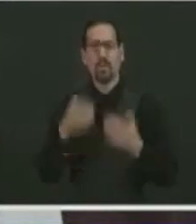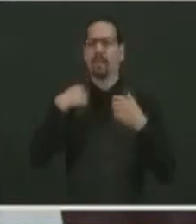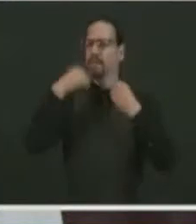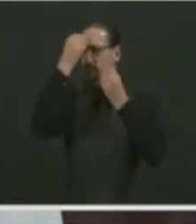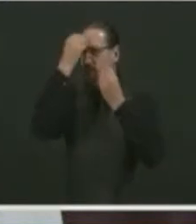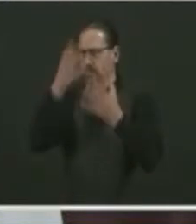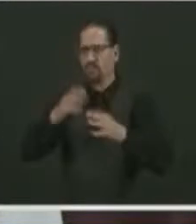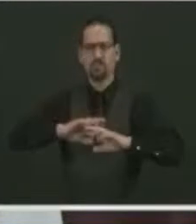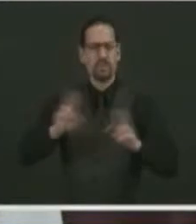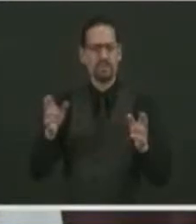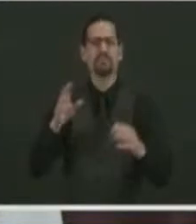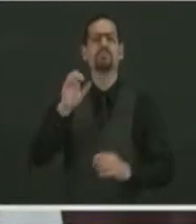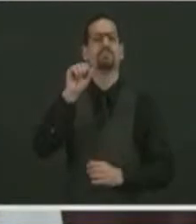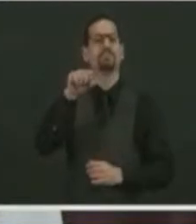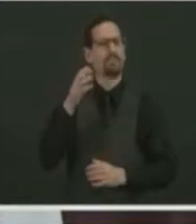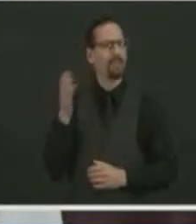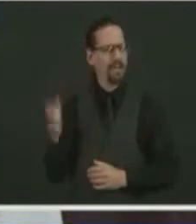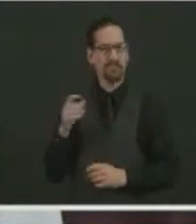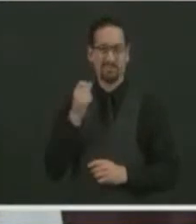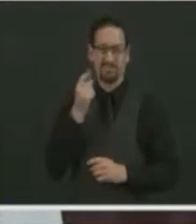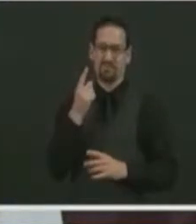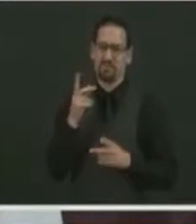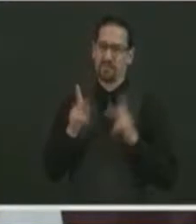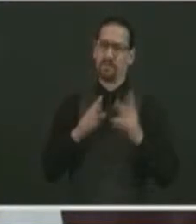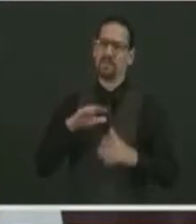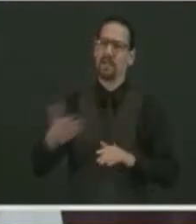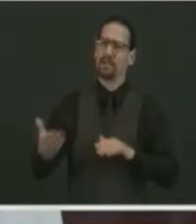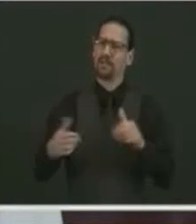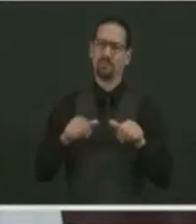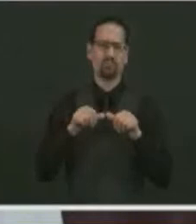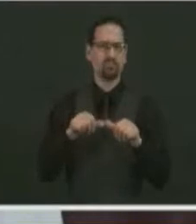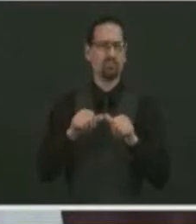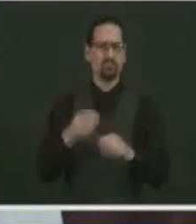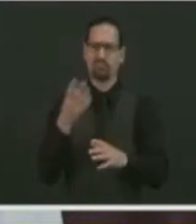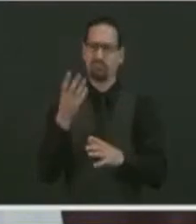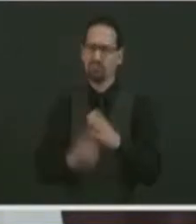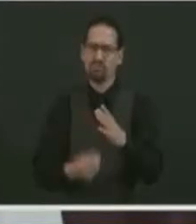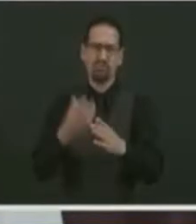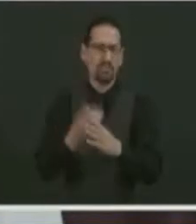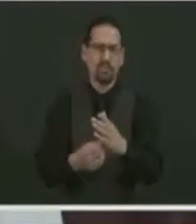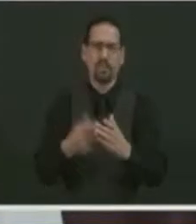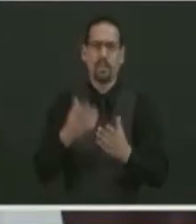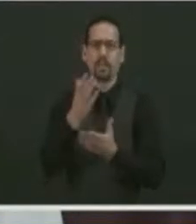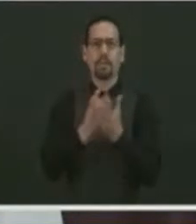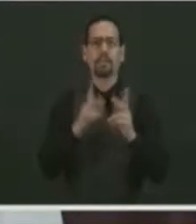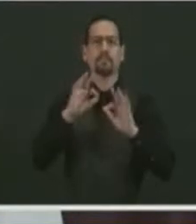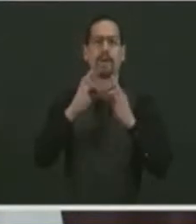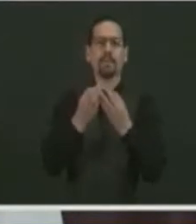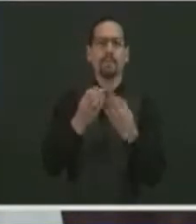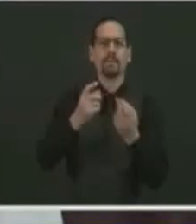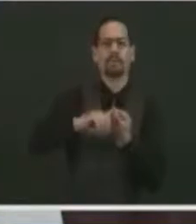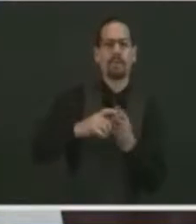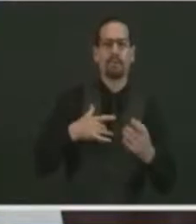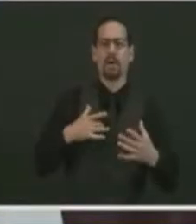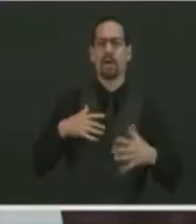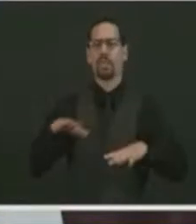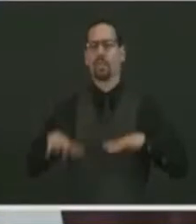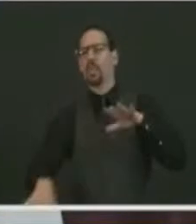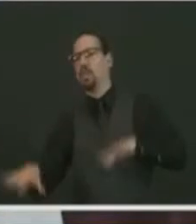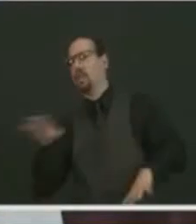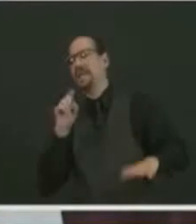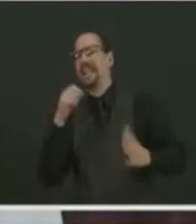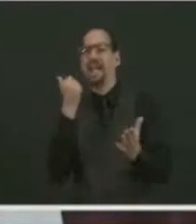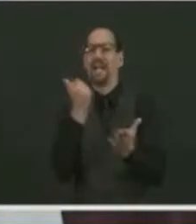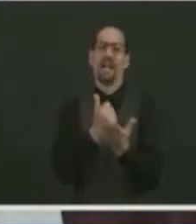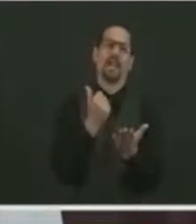people who are asking for help. And this is something that we hope will help you and provide